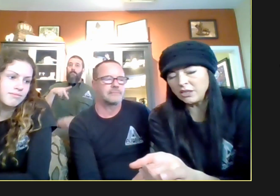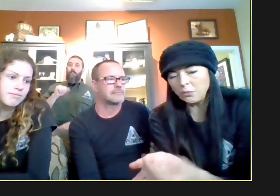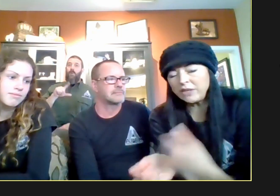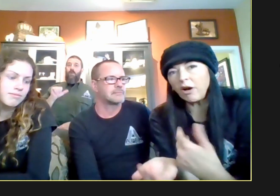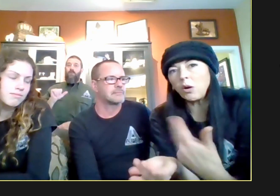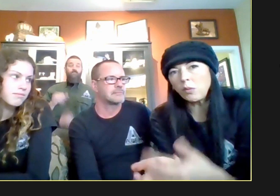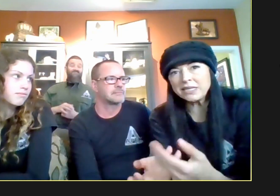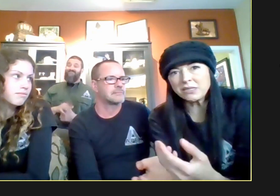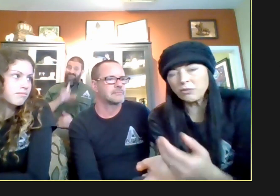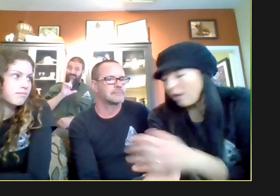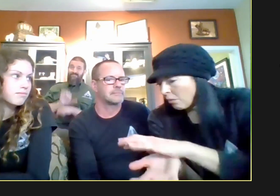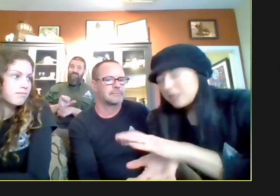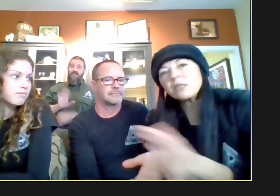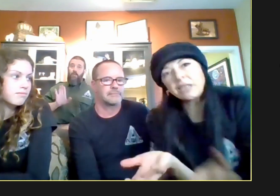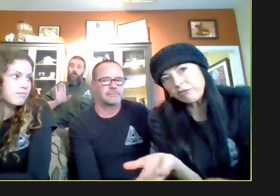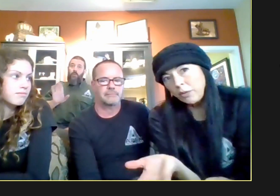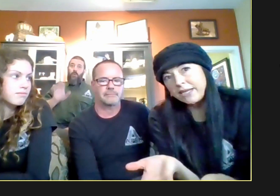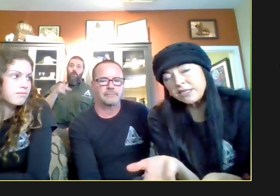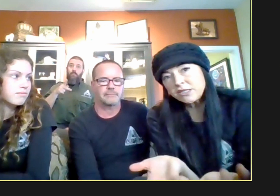her project was about,